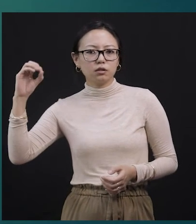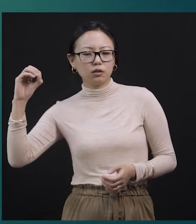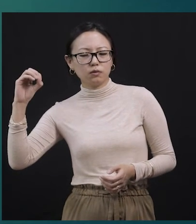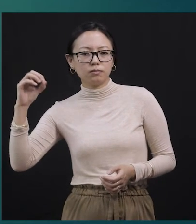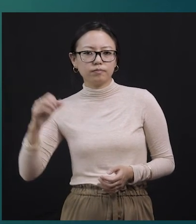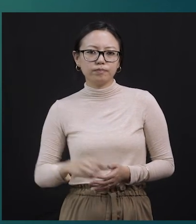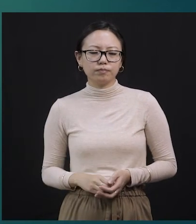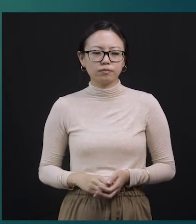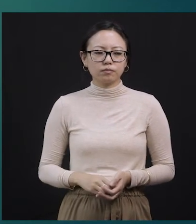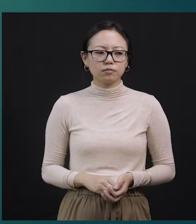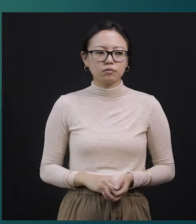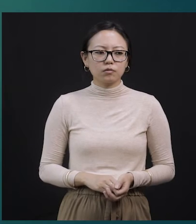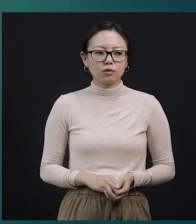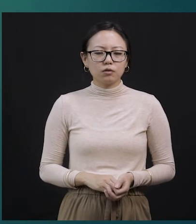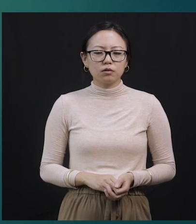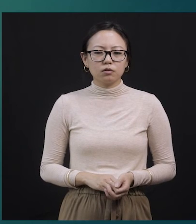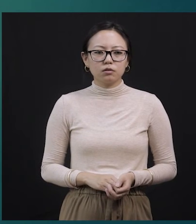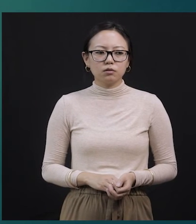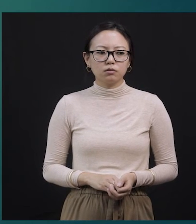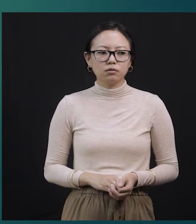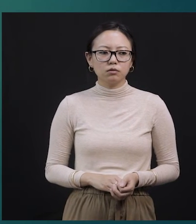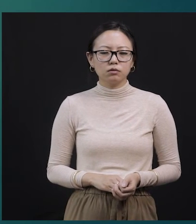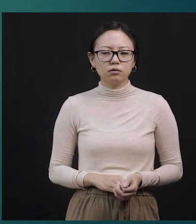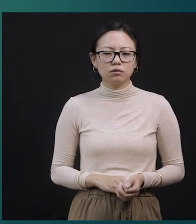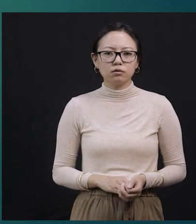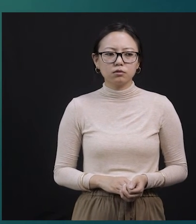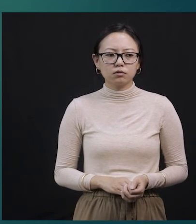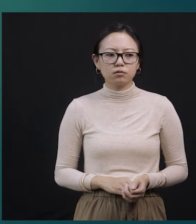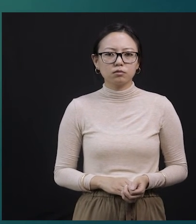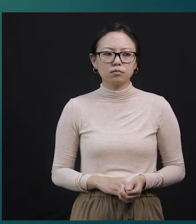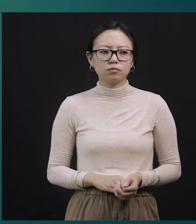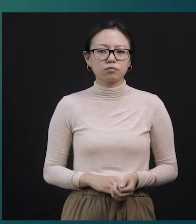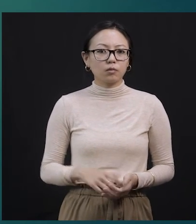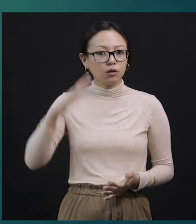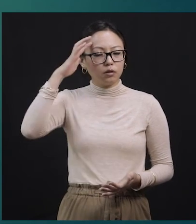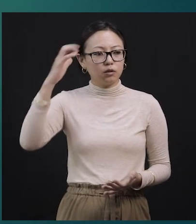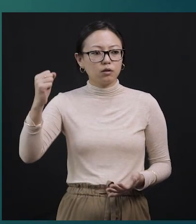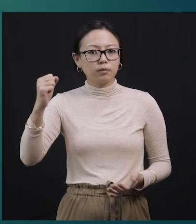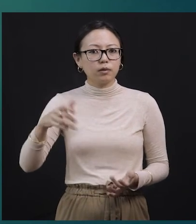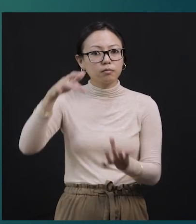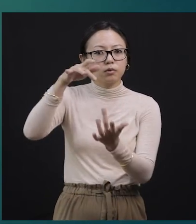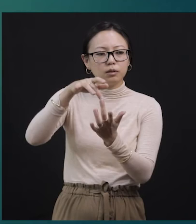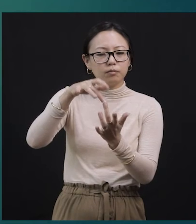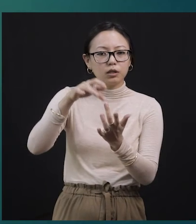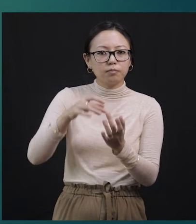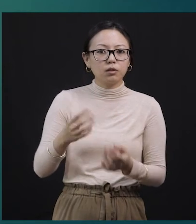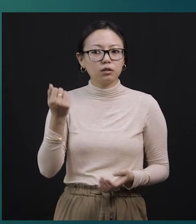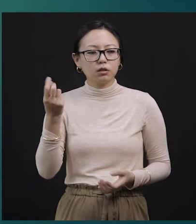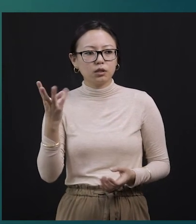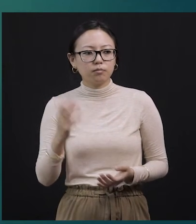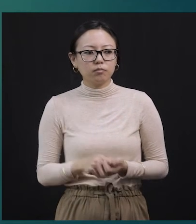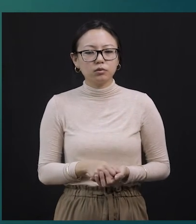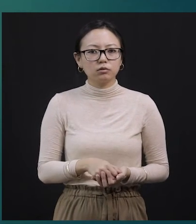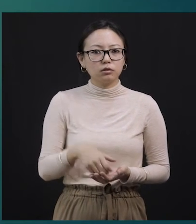with you. Now here, because of some error, it should be 9 here. Because of some error, it is 8 here, but you need to put here